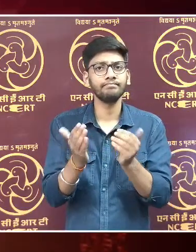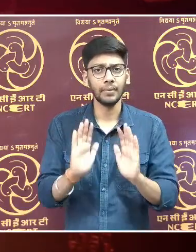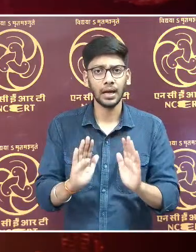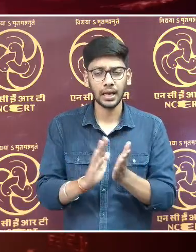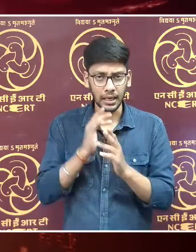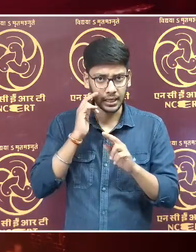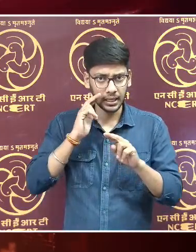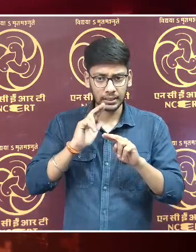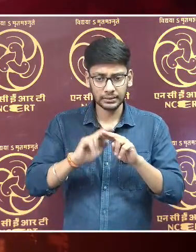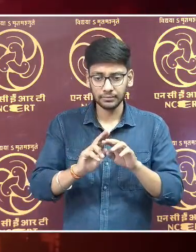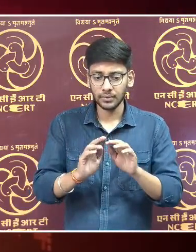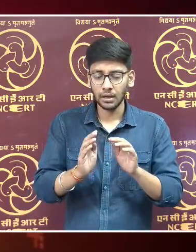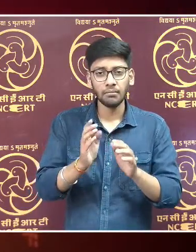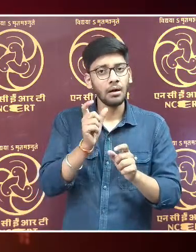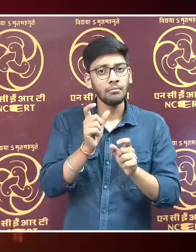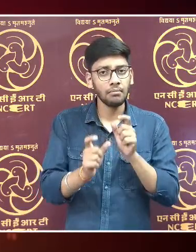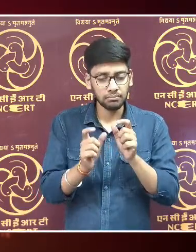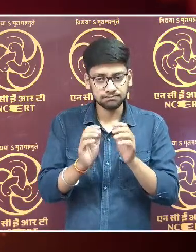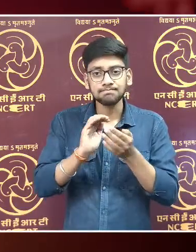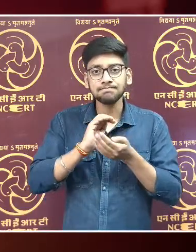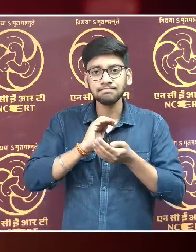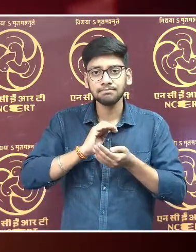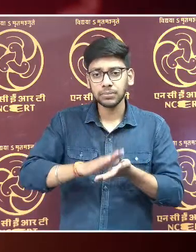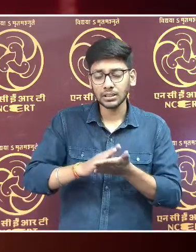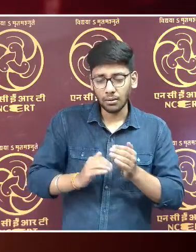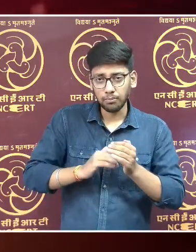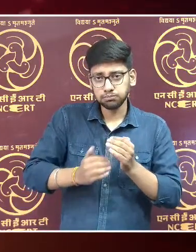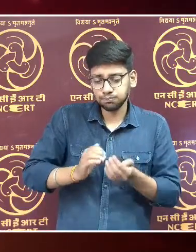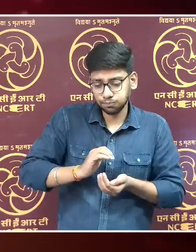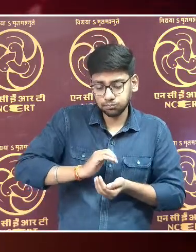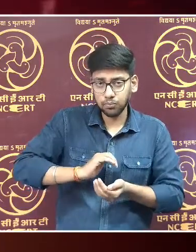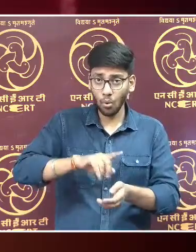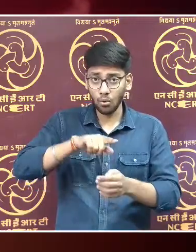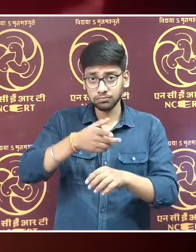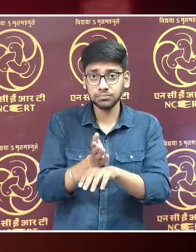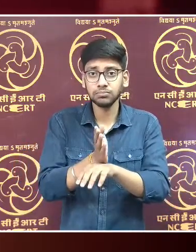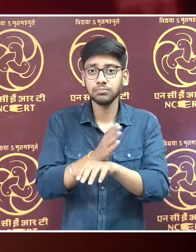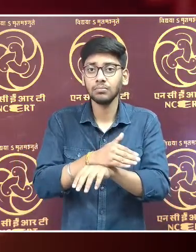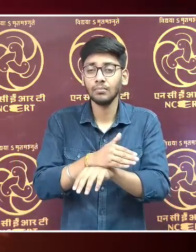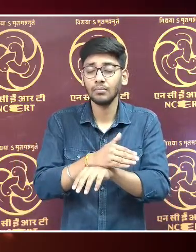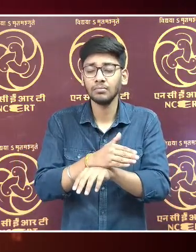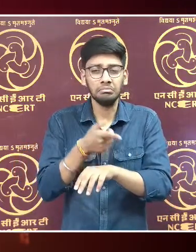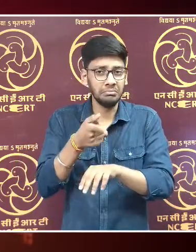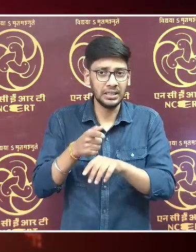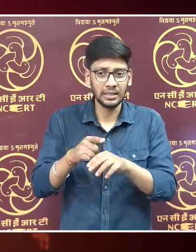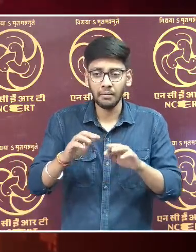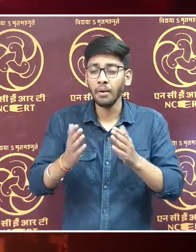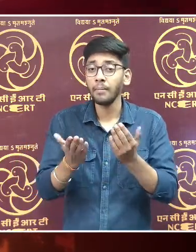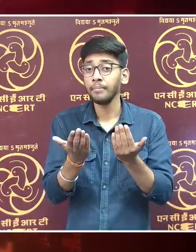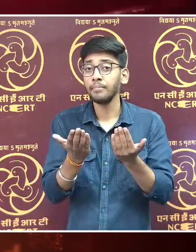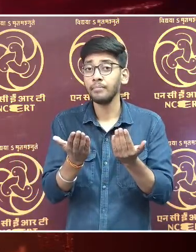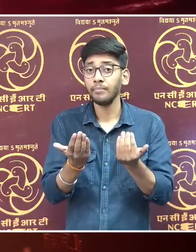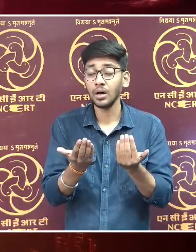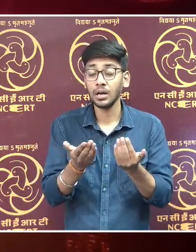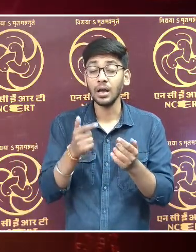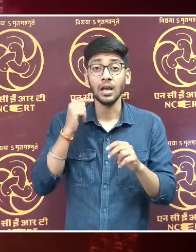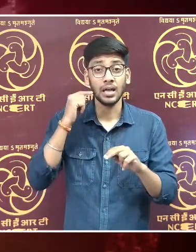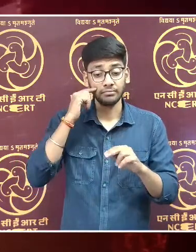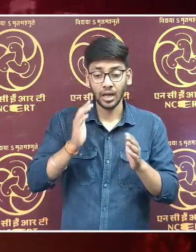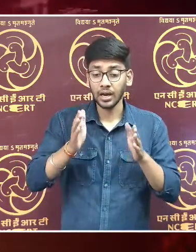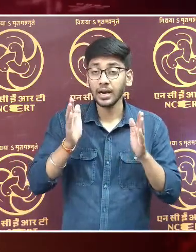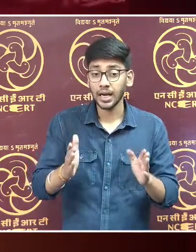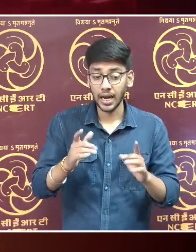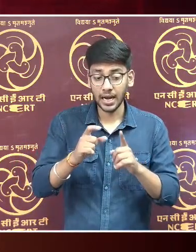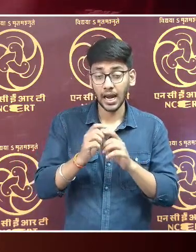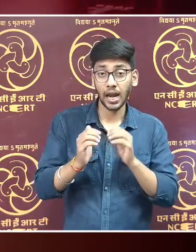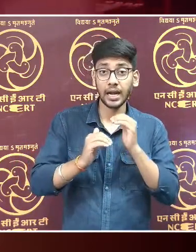when the child is being born, we will not be able to rectify that causes. So it should be cautious that during this developmental